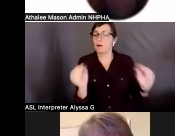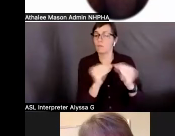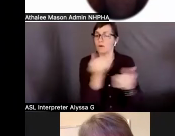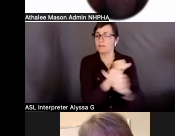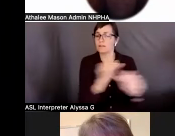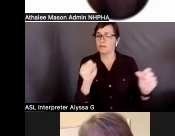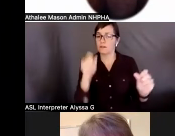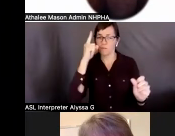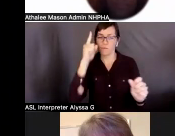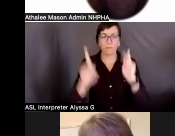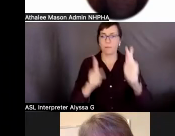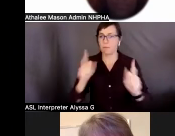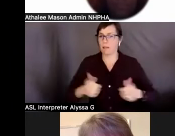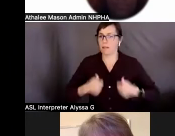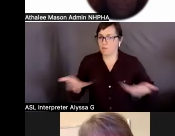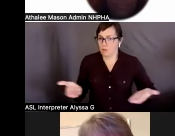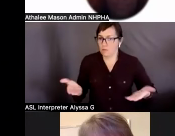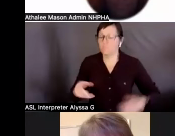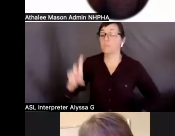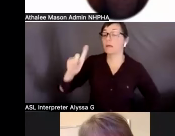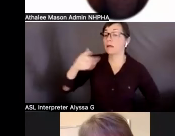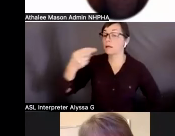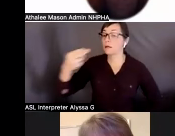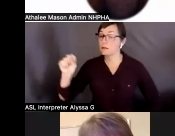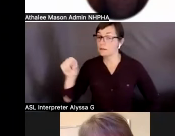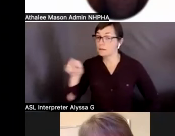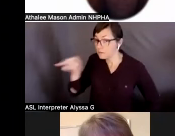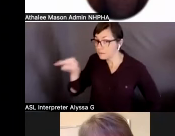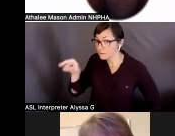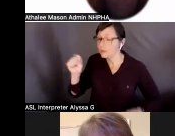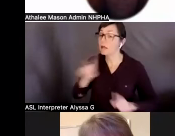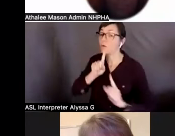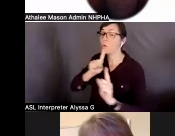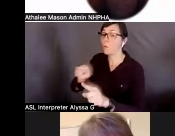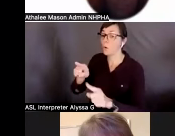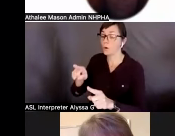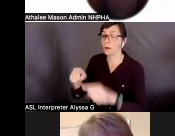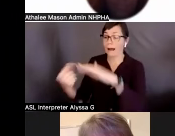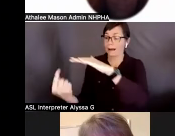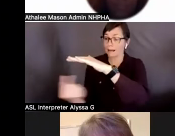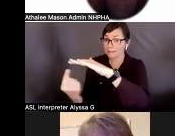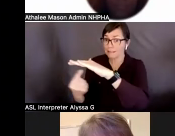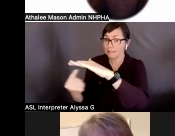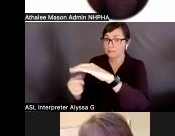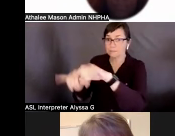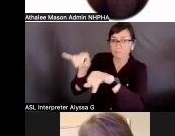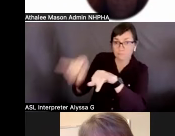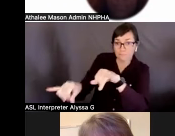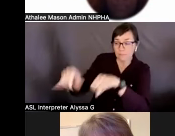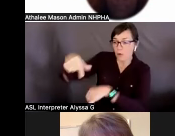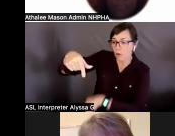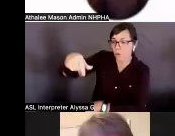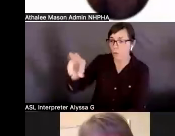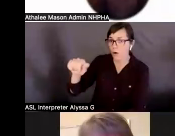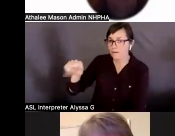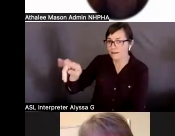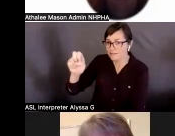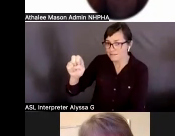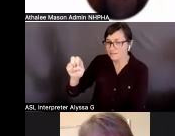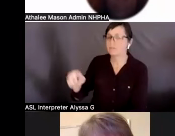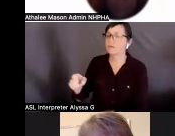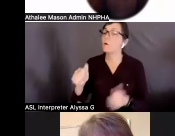residents. DHHS can also order isolation and quarantine and treatment for individuals. And with written approval from